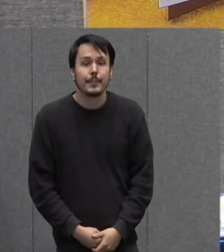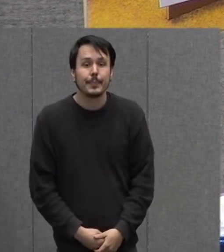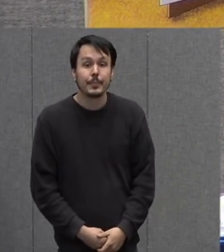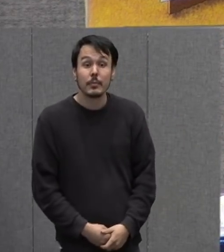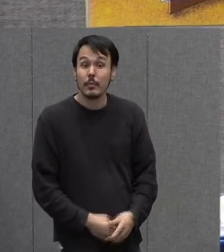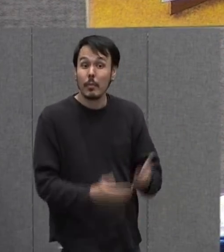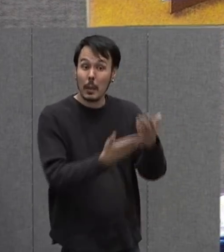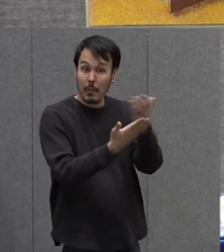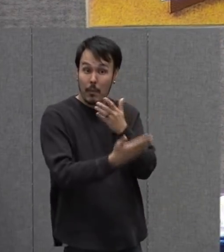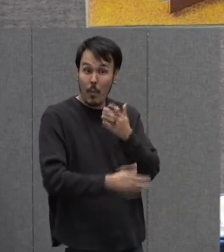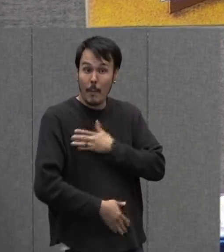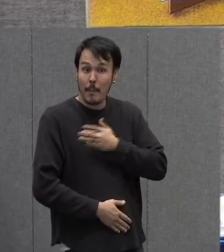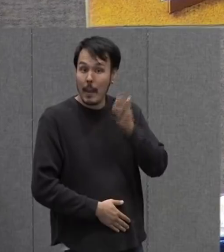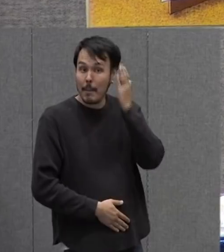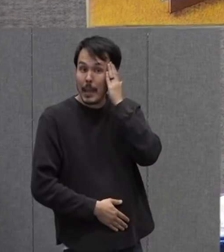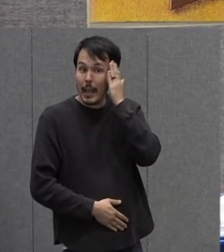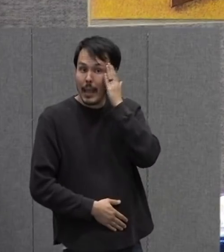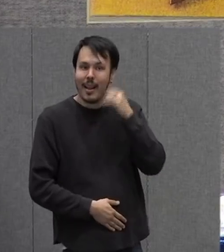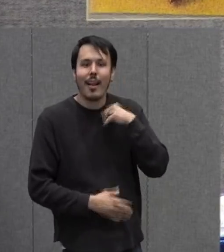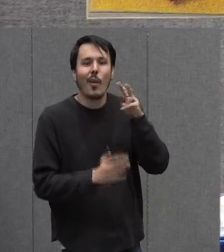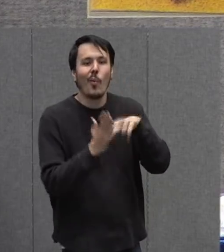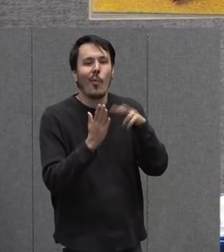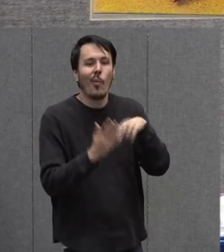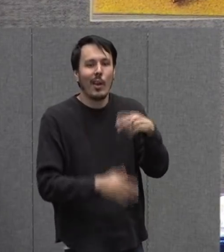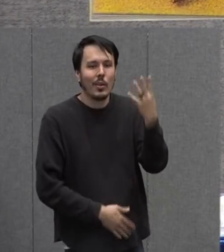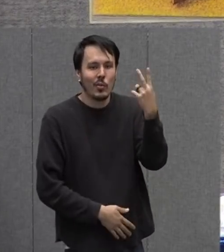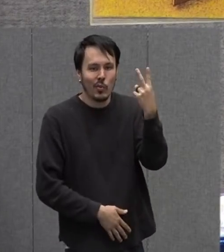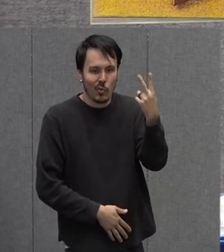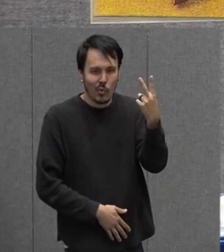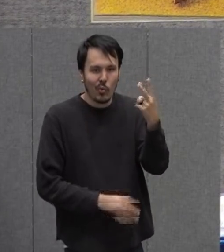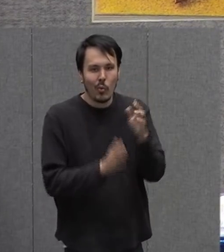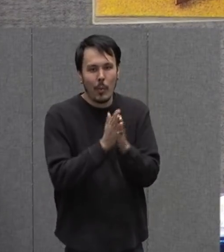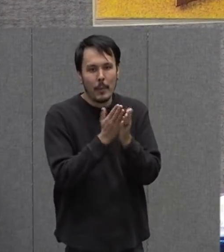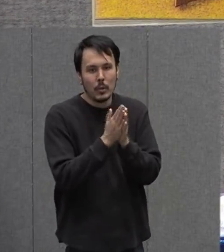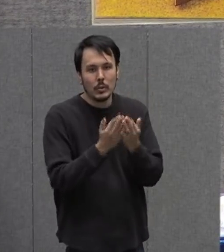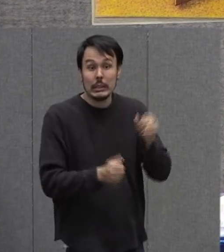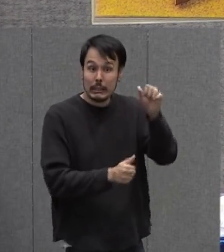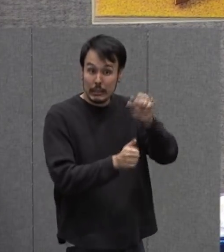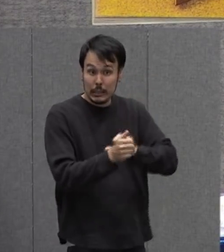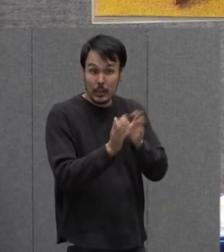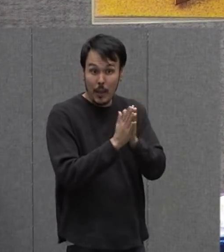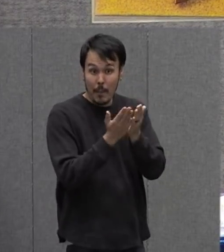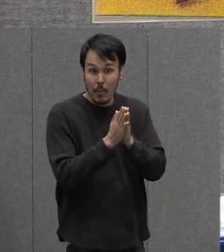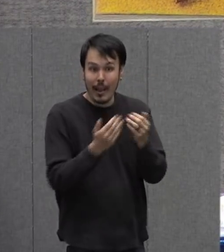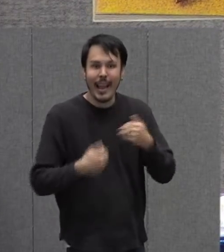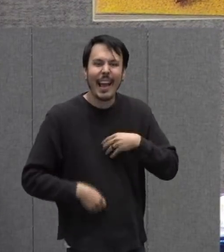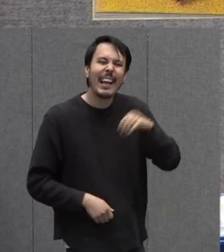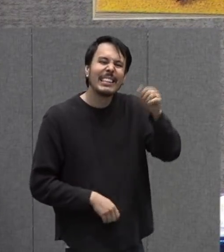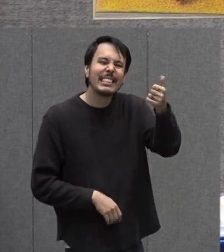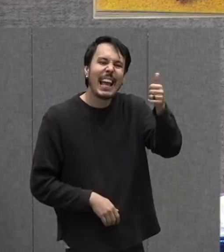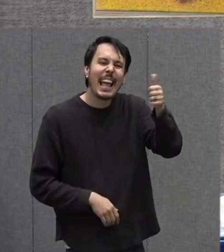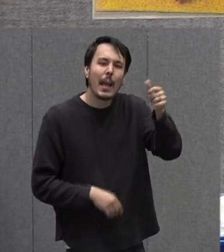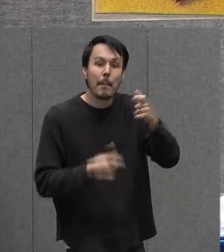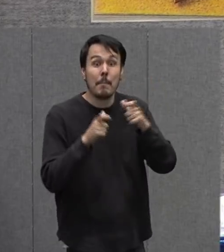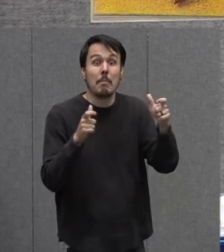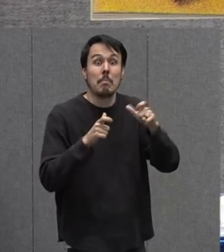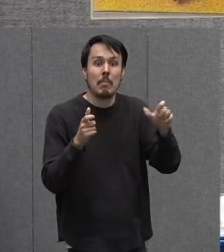Before my bedtime, I read 2 books. Each book had 10 big